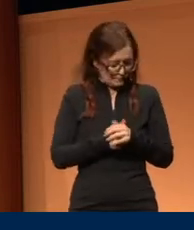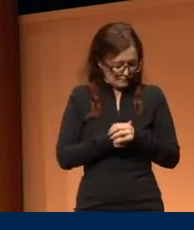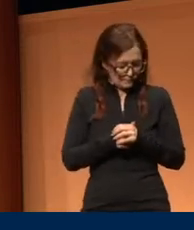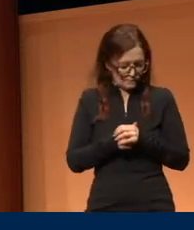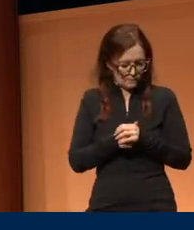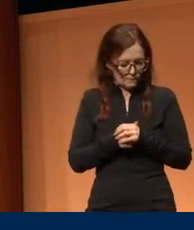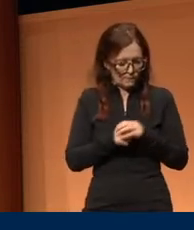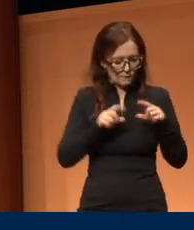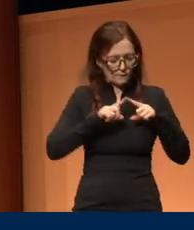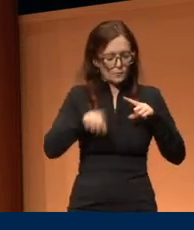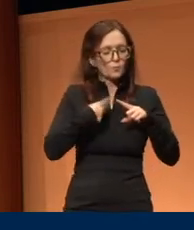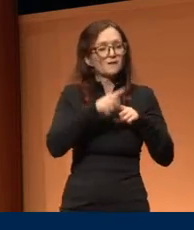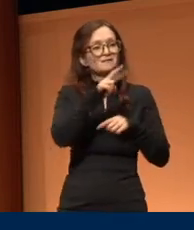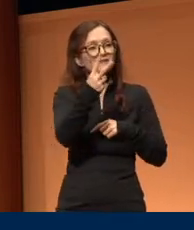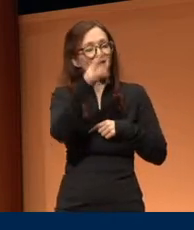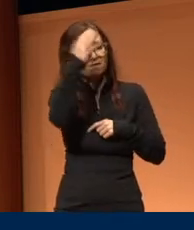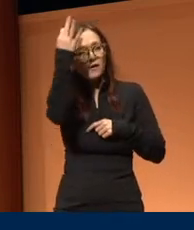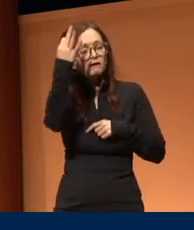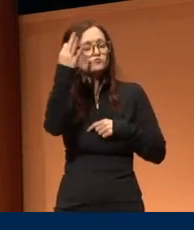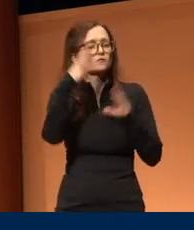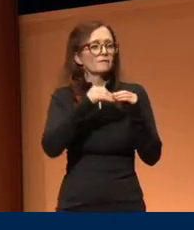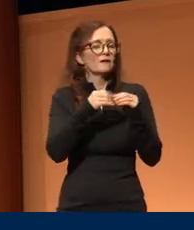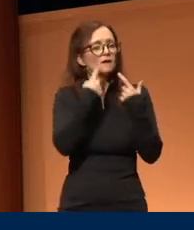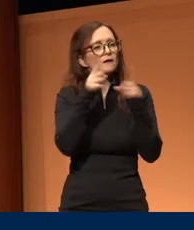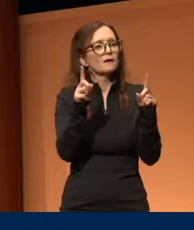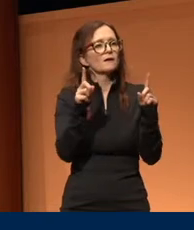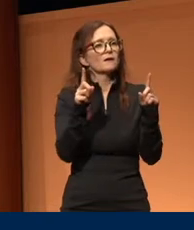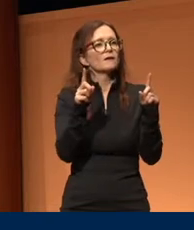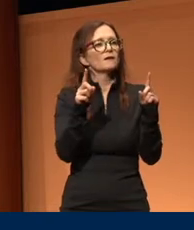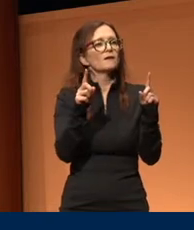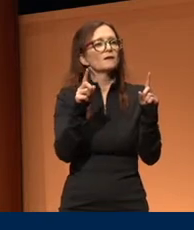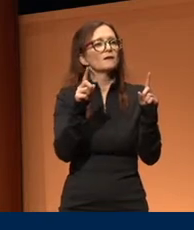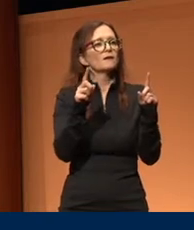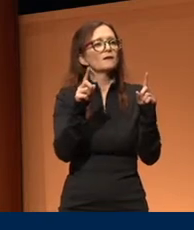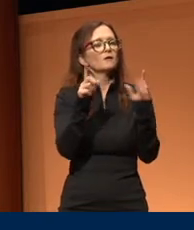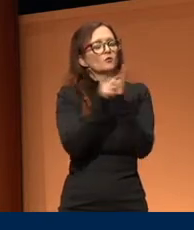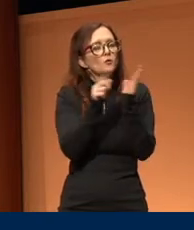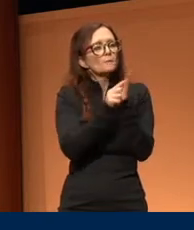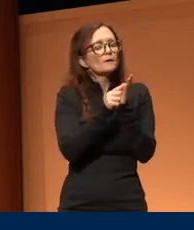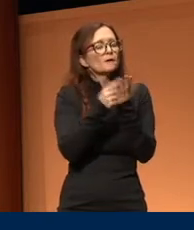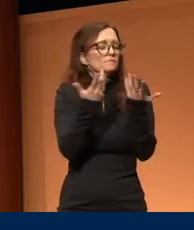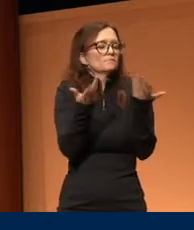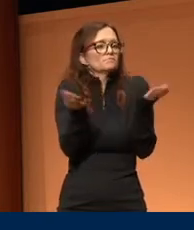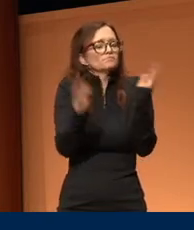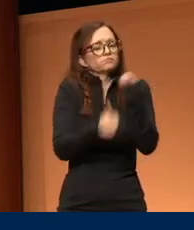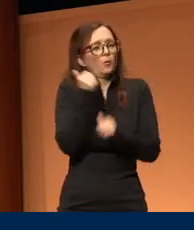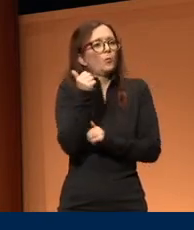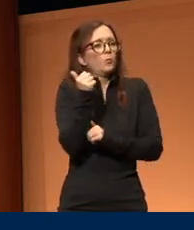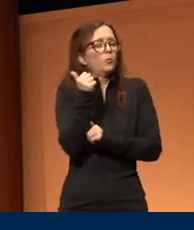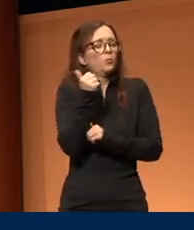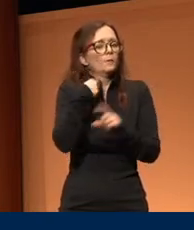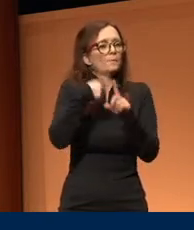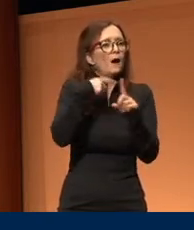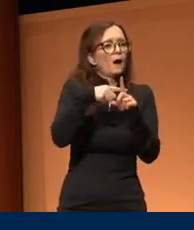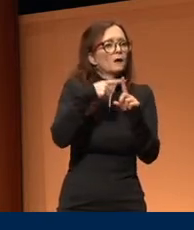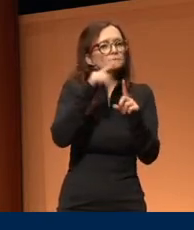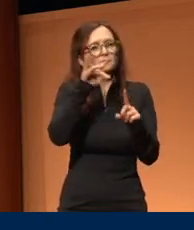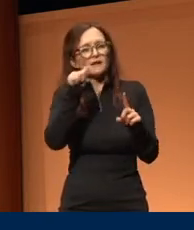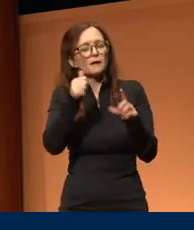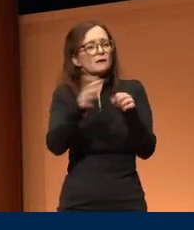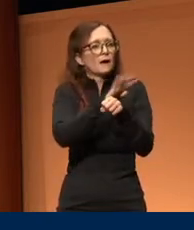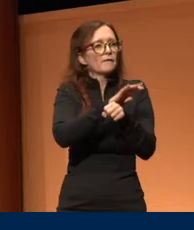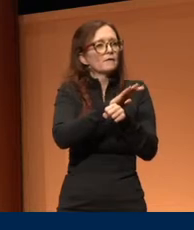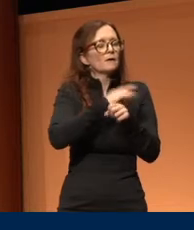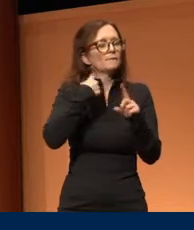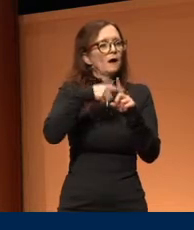When the second French convention was announced, the media coverage was mostly positive from day one. By contrast, the first convention